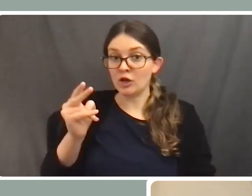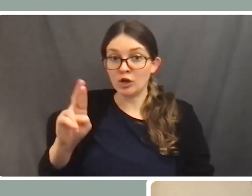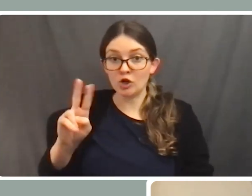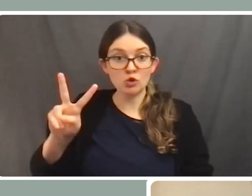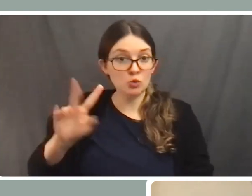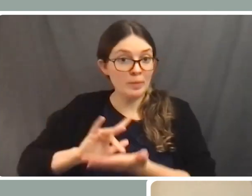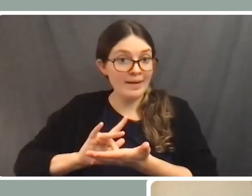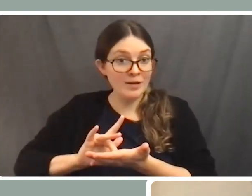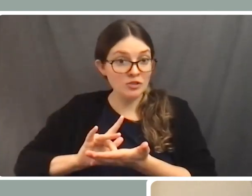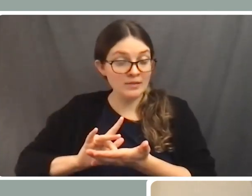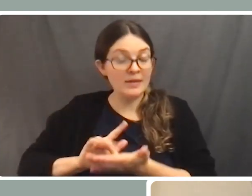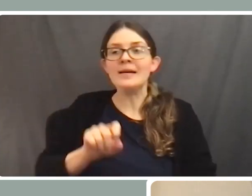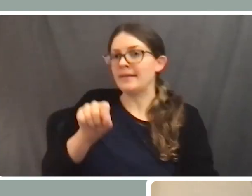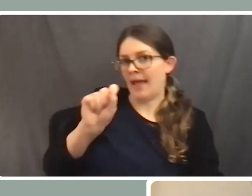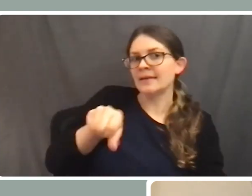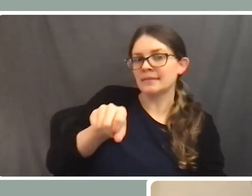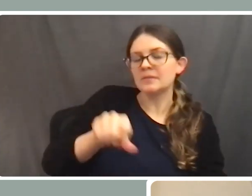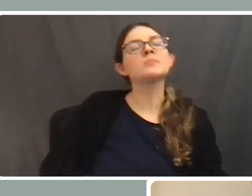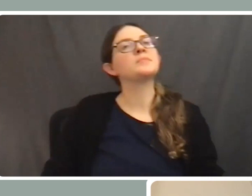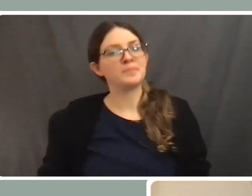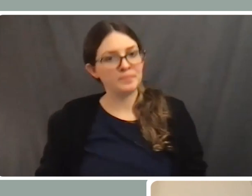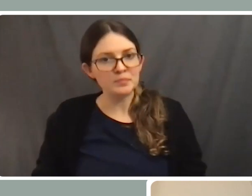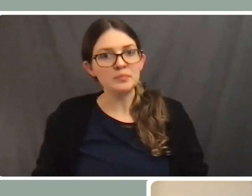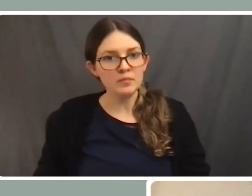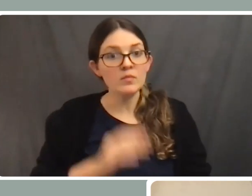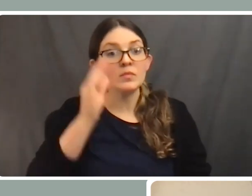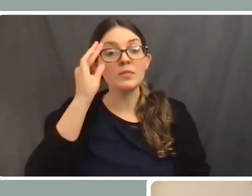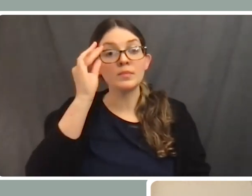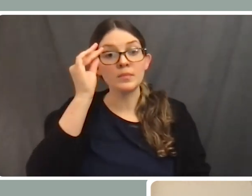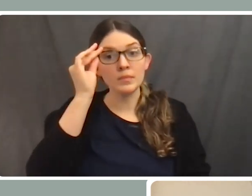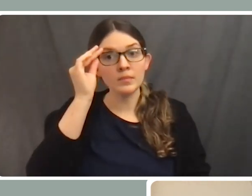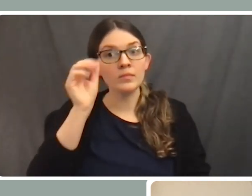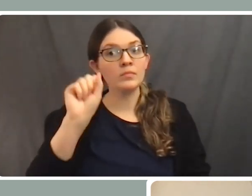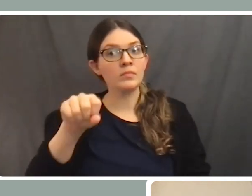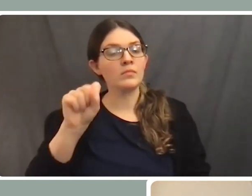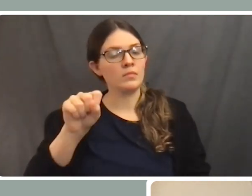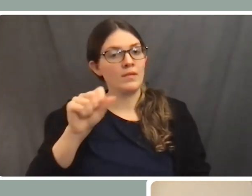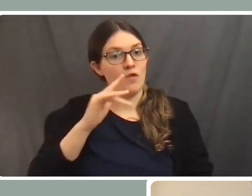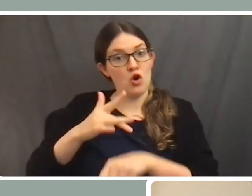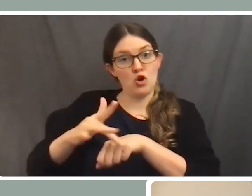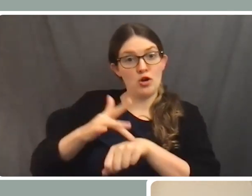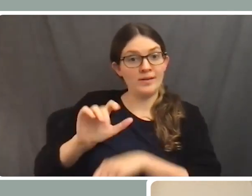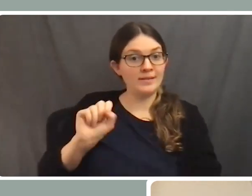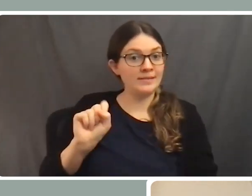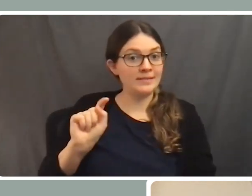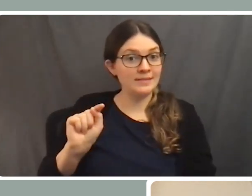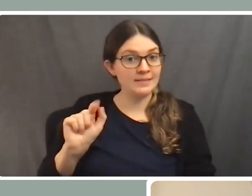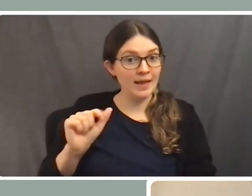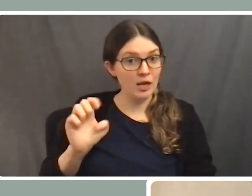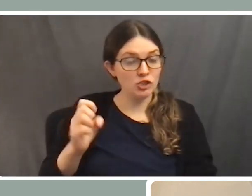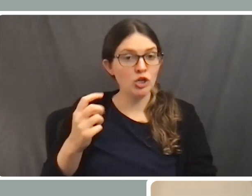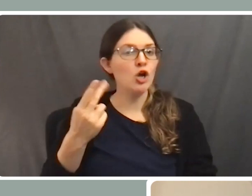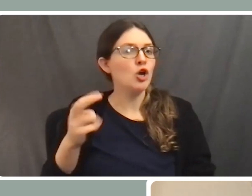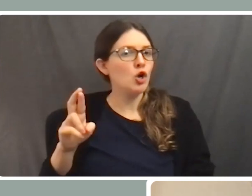Yeah. Yeah. So the most common, in early stage HER2 positive breast cancer,